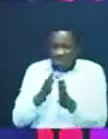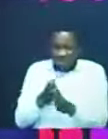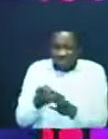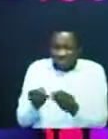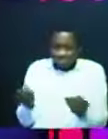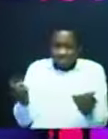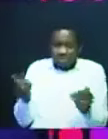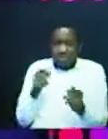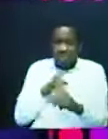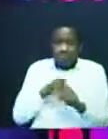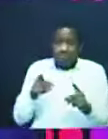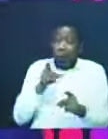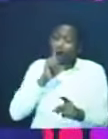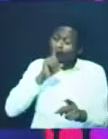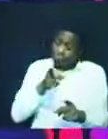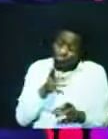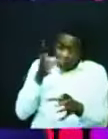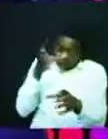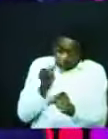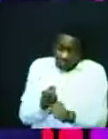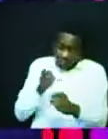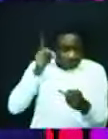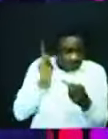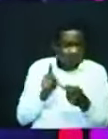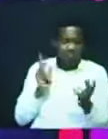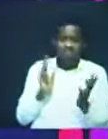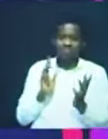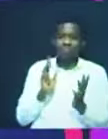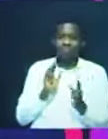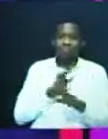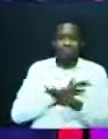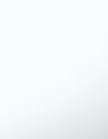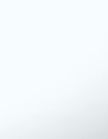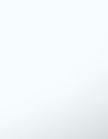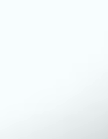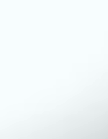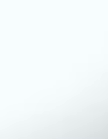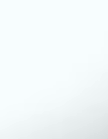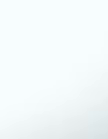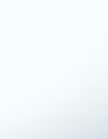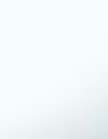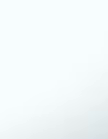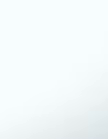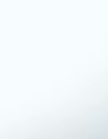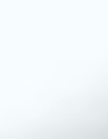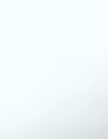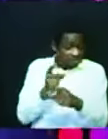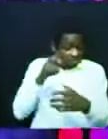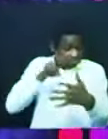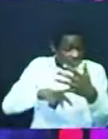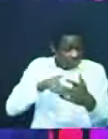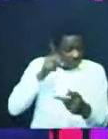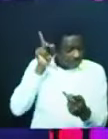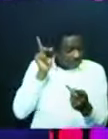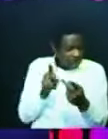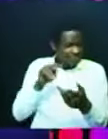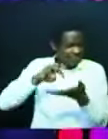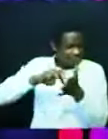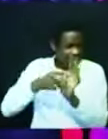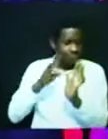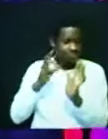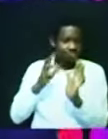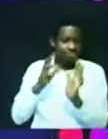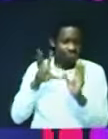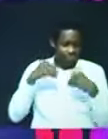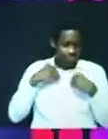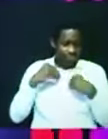it is. And Pimpino, so what can Sam Kakra idea for Nyabekin Kayuma? one share pe na wo ye yemu tu me no na so fa no